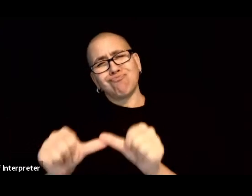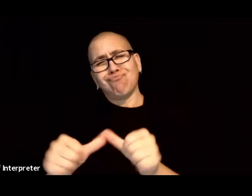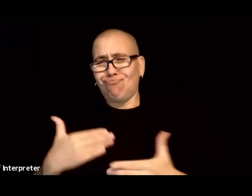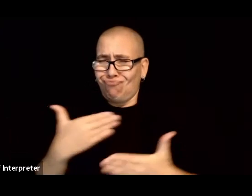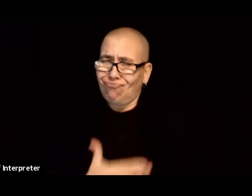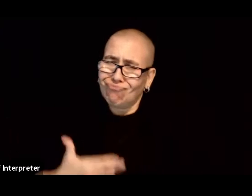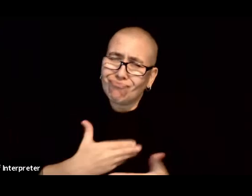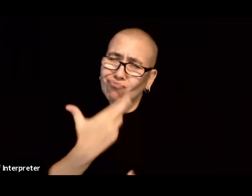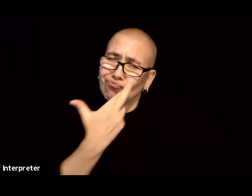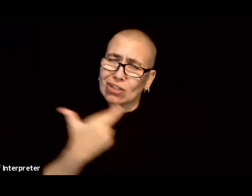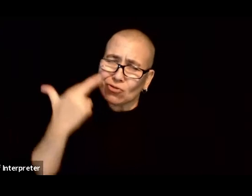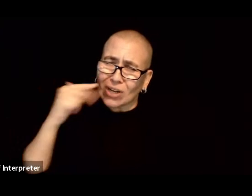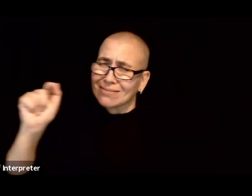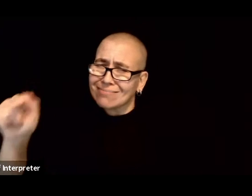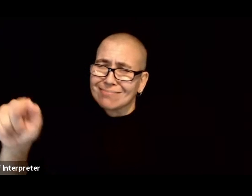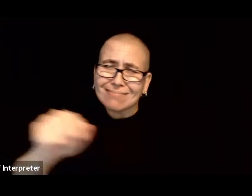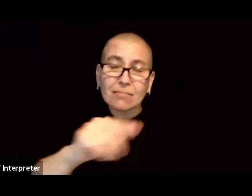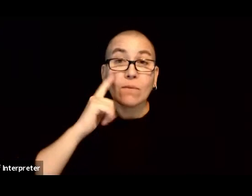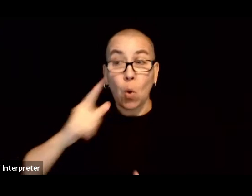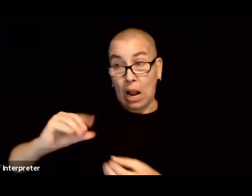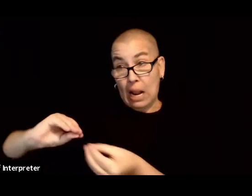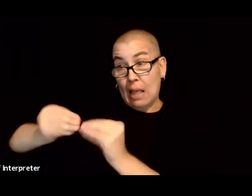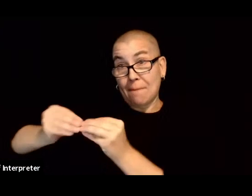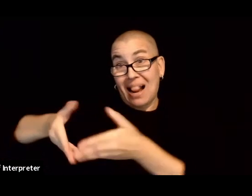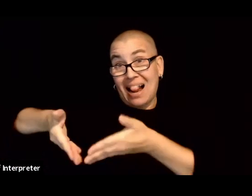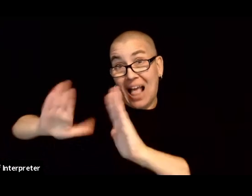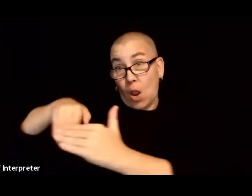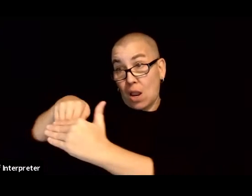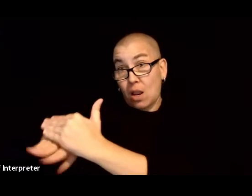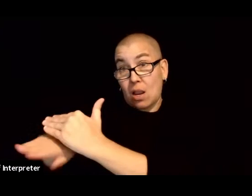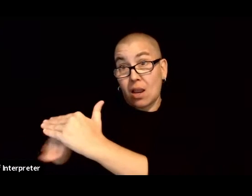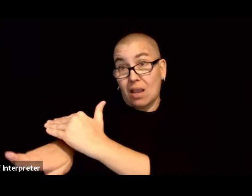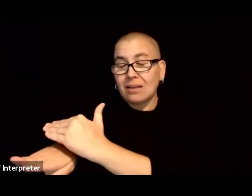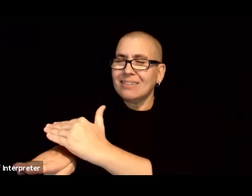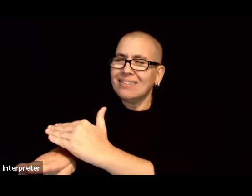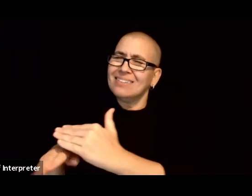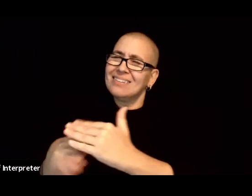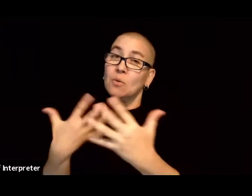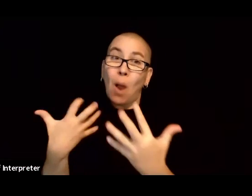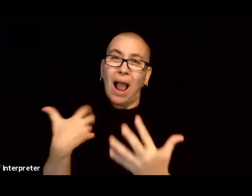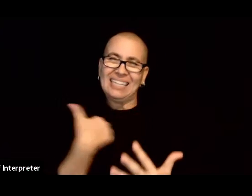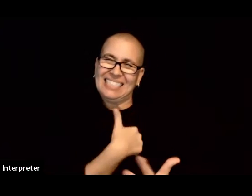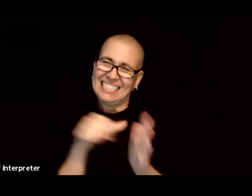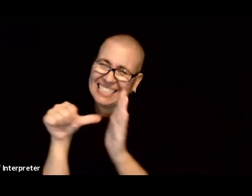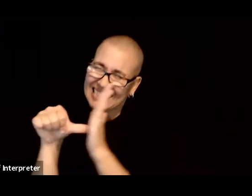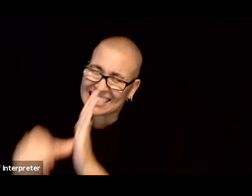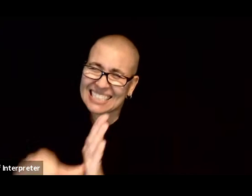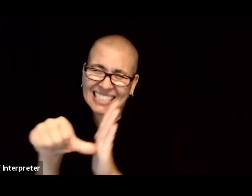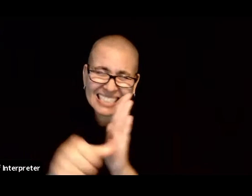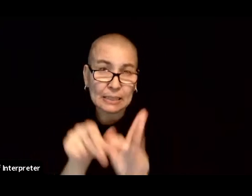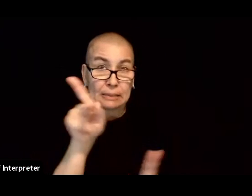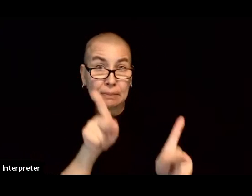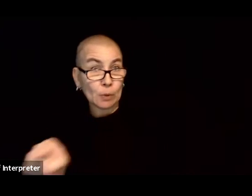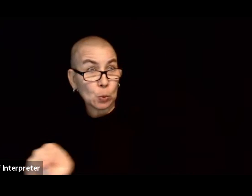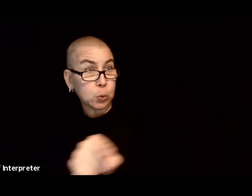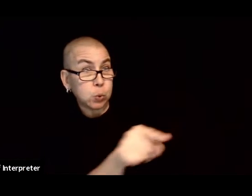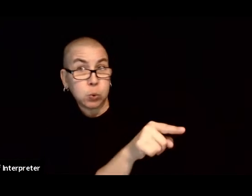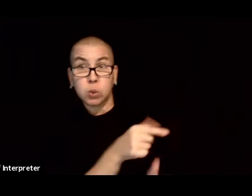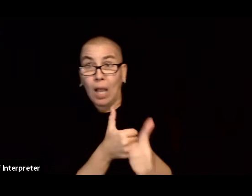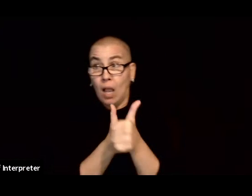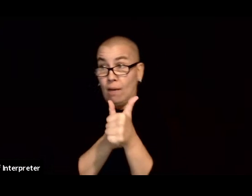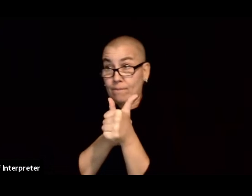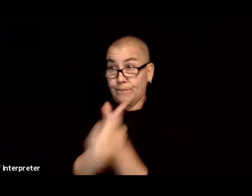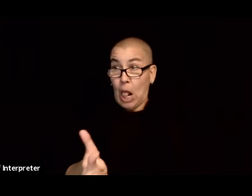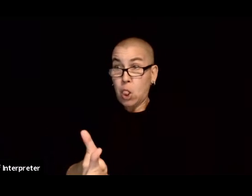I think we just keep reinforcing, if folks are following the current guidance, the current capacity limits, the